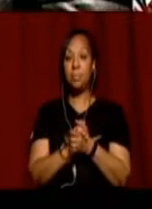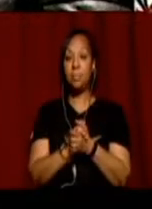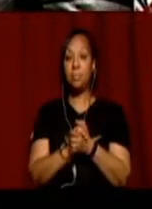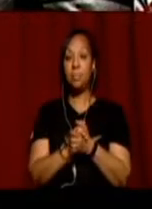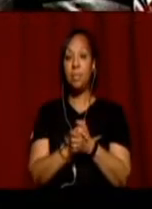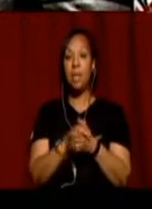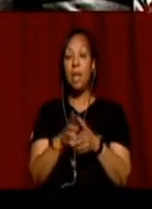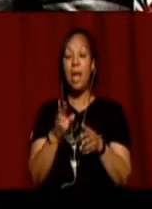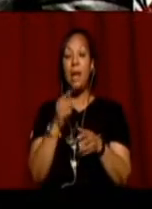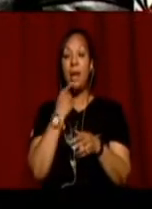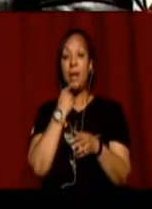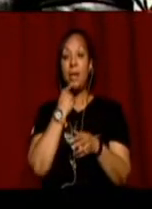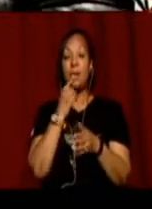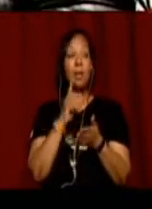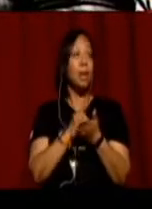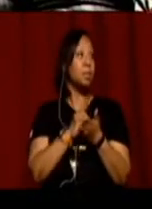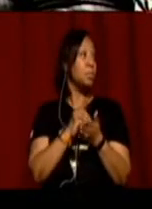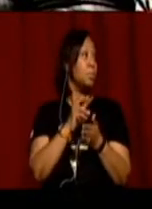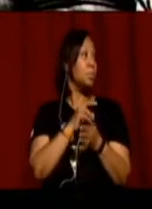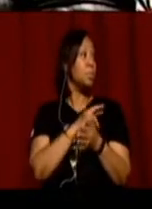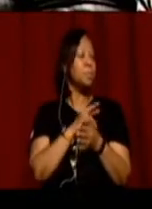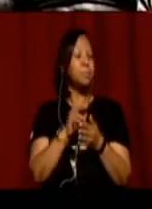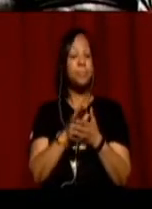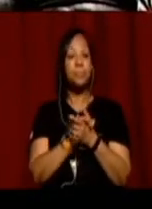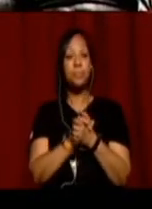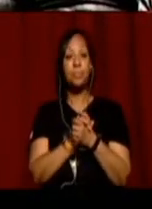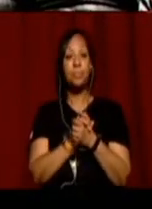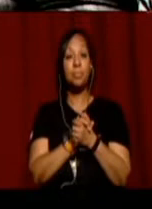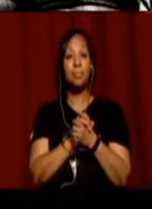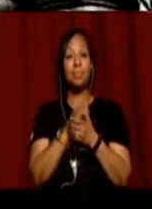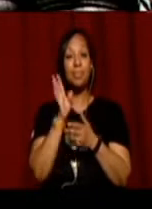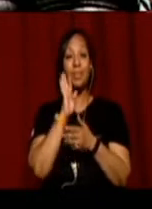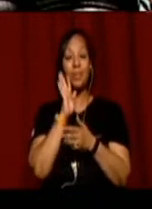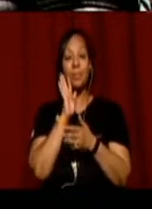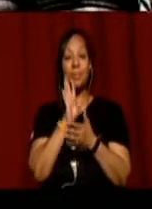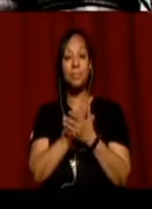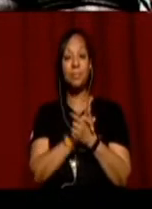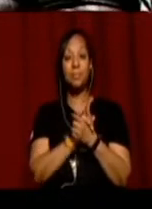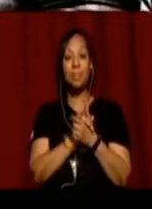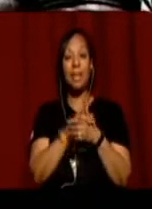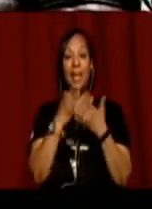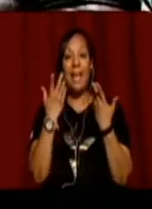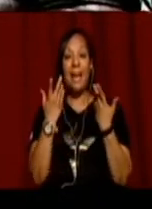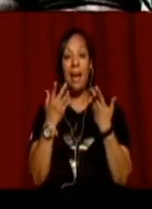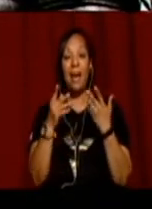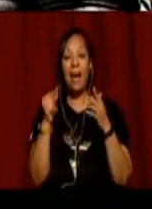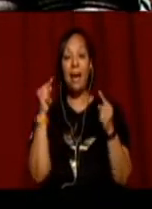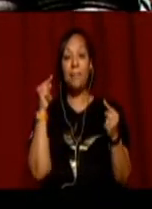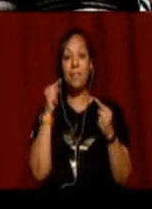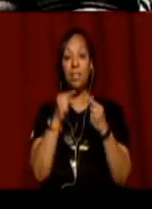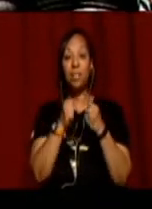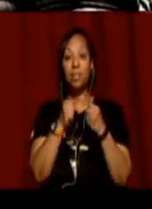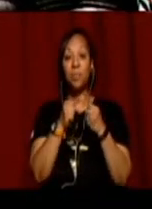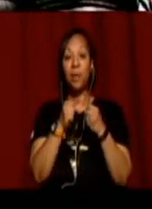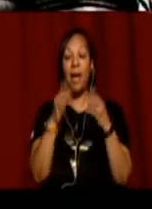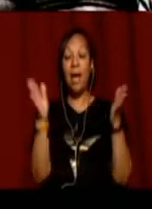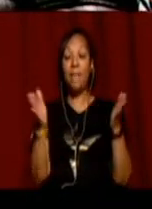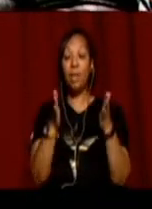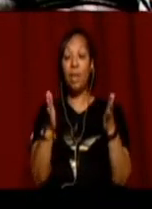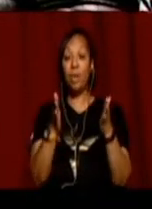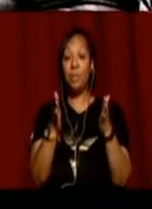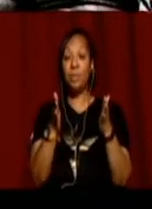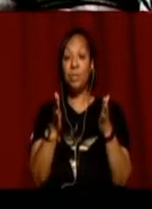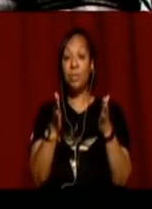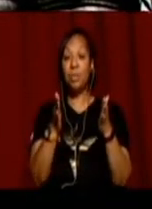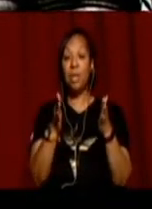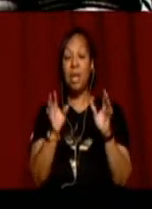Dr. Rubin speak to this, but Doc- up to this point, You speak and then let us speak. sure. Up to this point, I mean, I haven't encouraged people